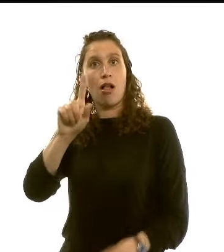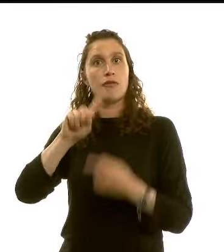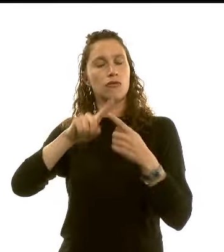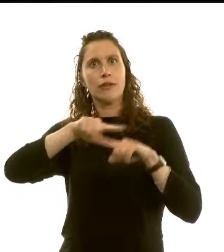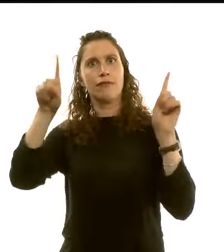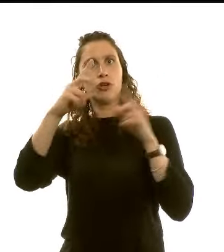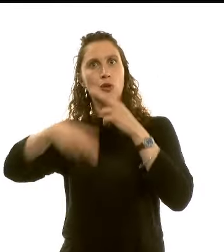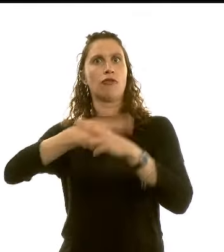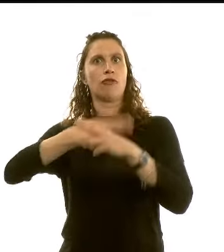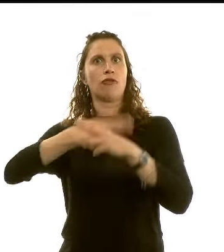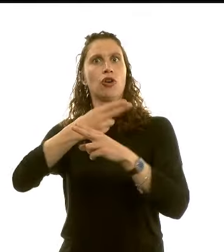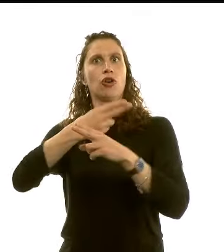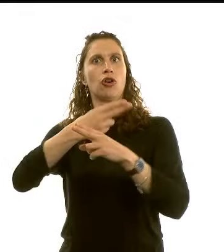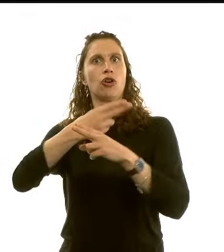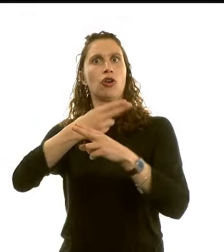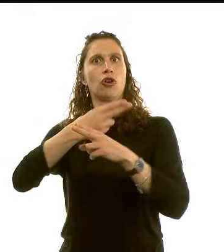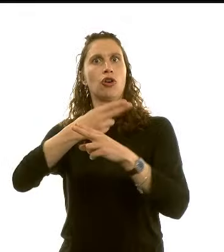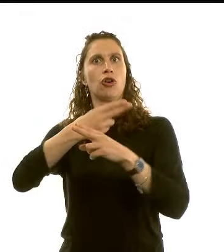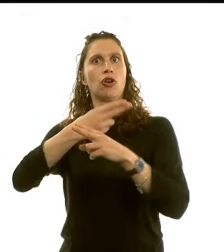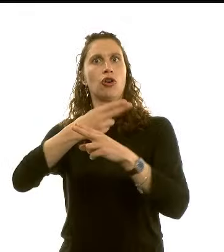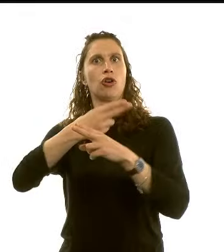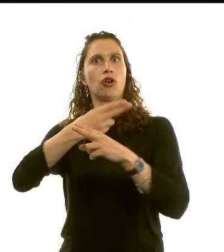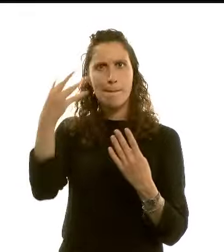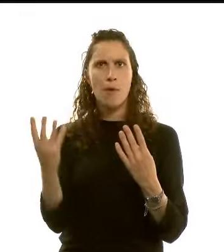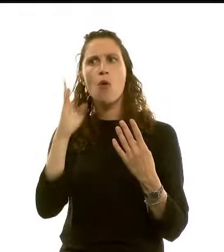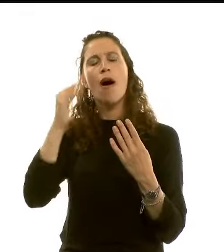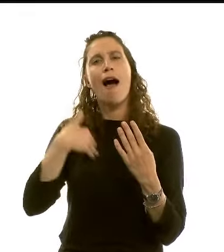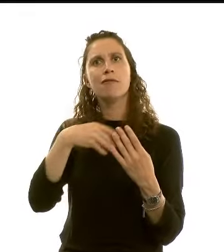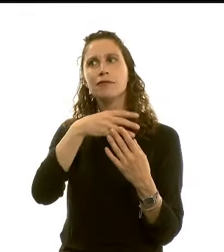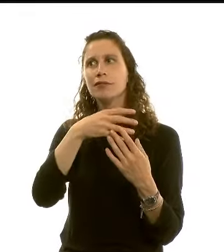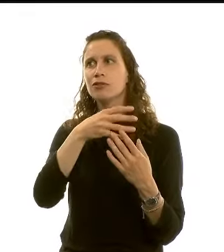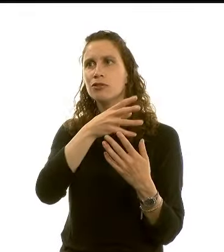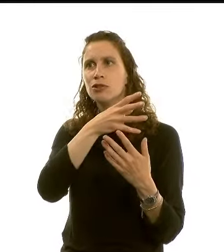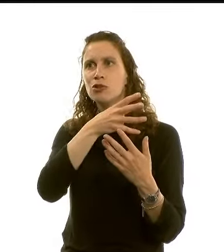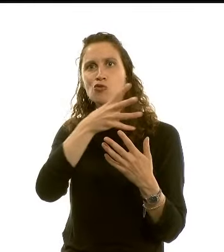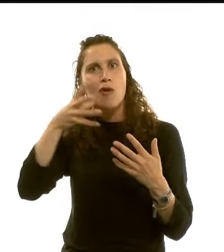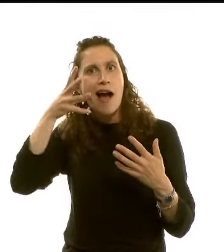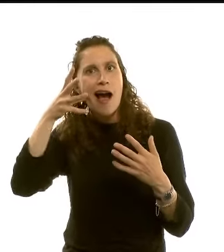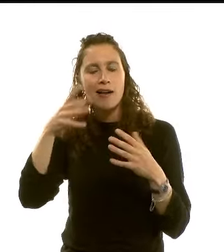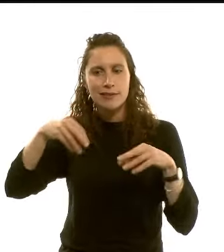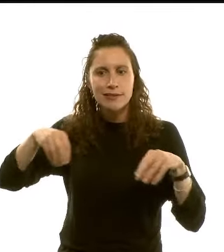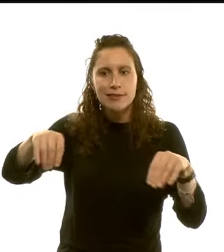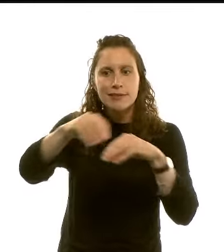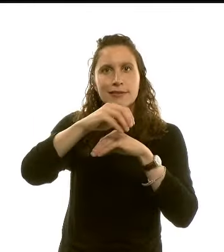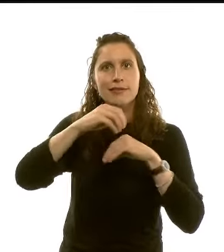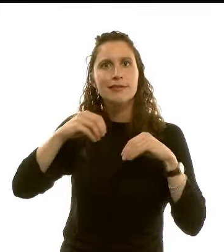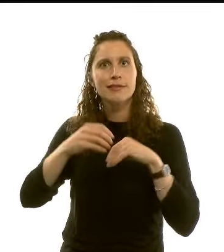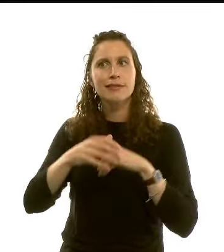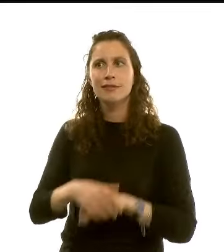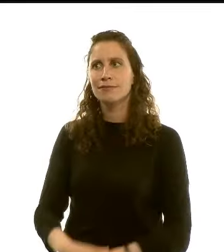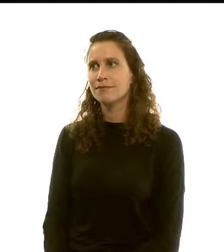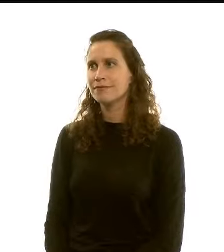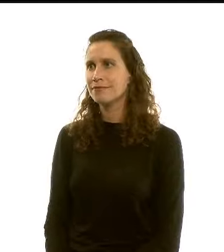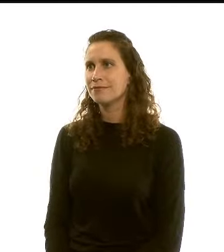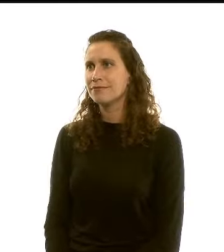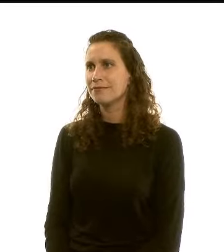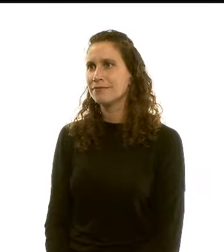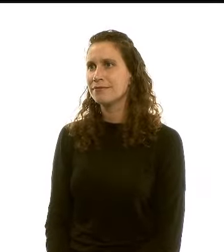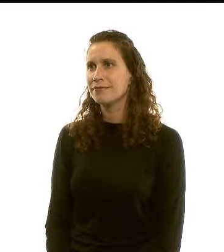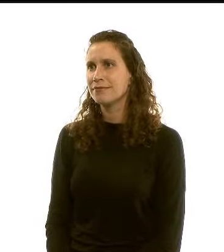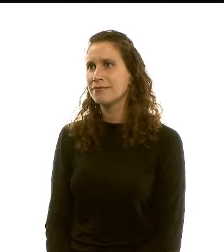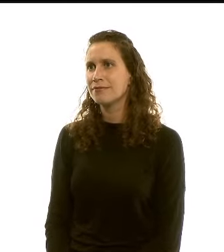coloured. In my portal is going to be grass, so I'm going to build a nice like green base. Lion doesn't want to go in there. Maybe it does.